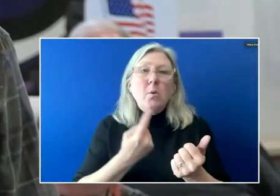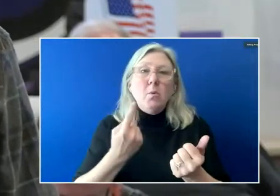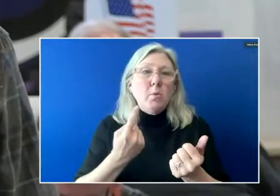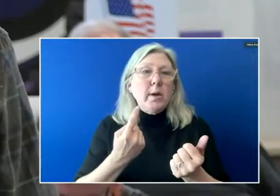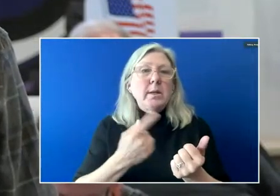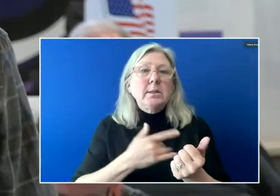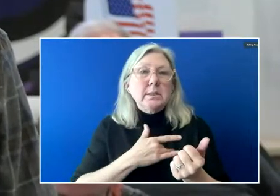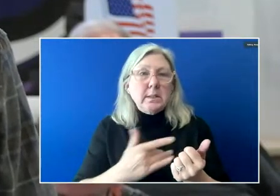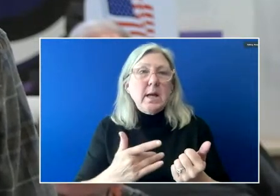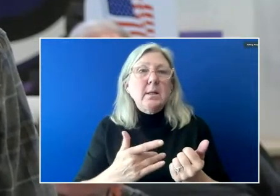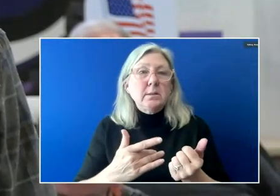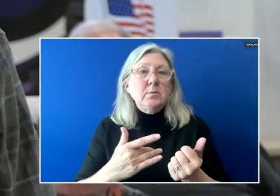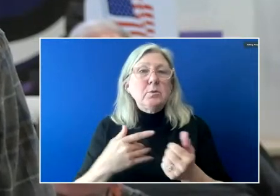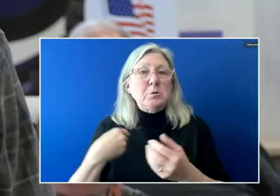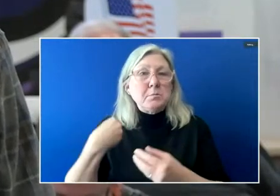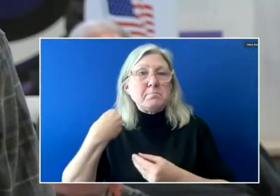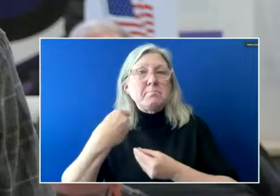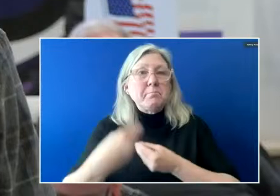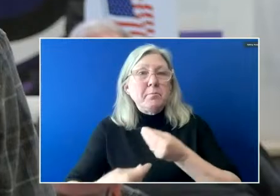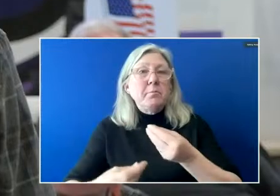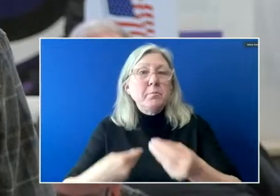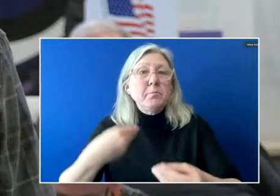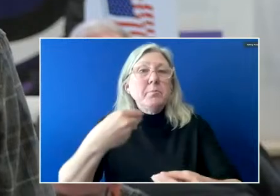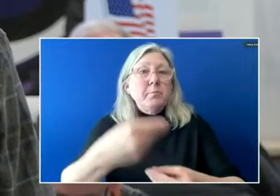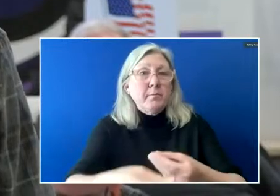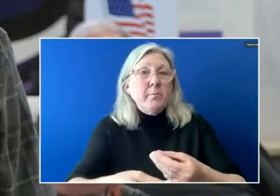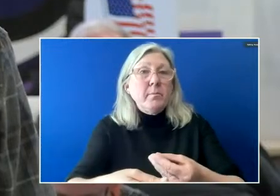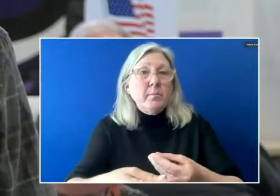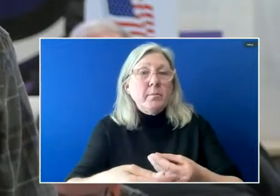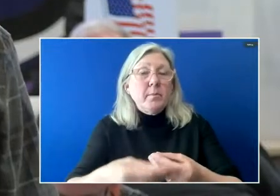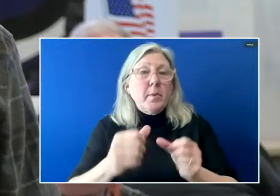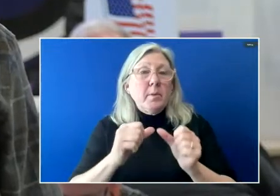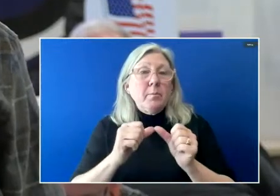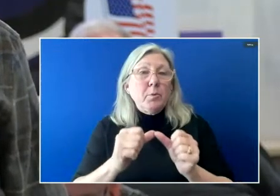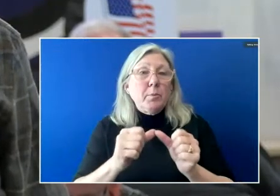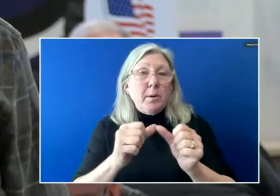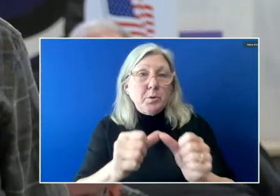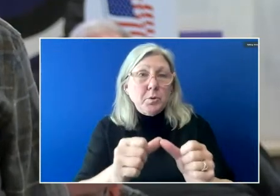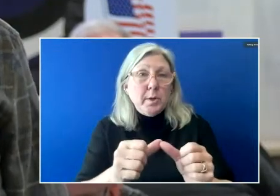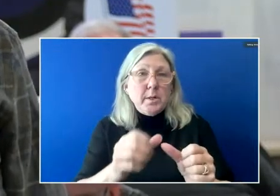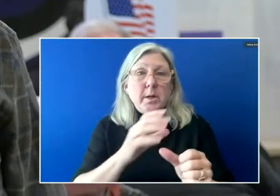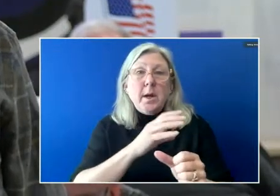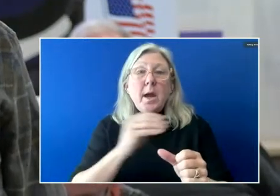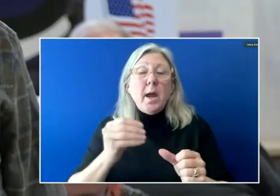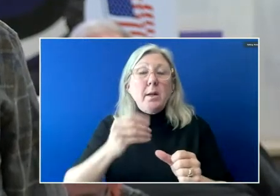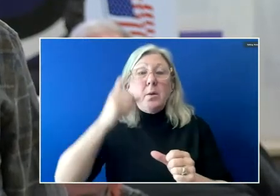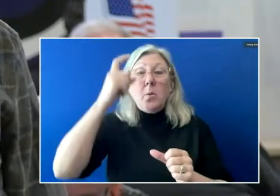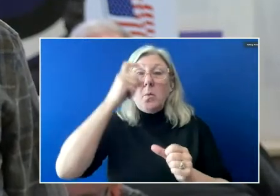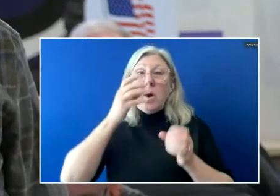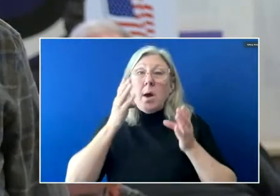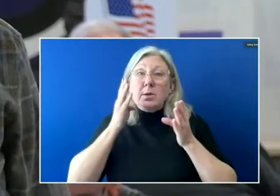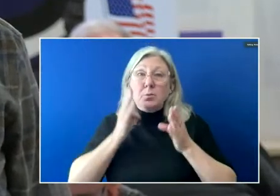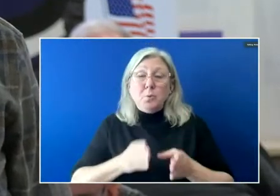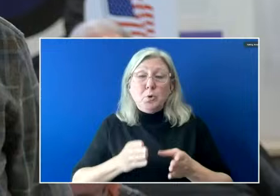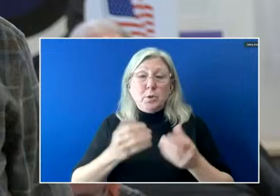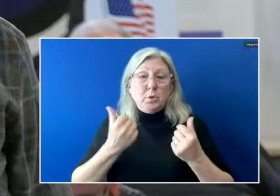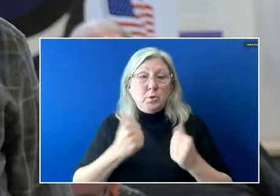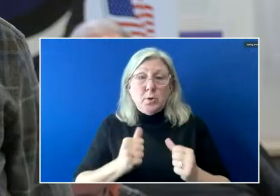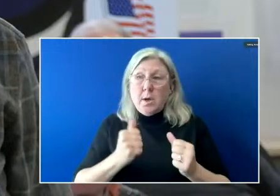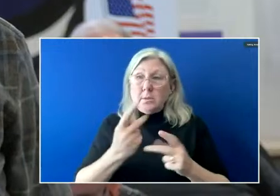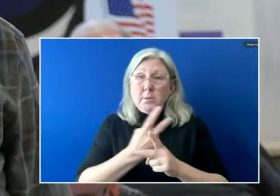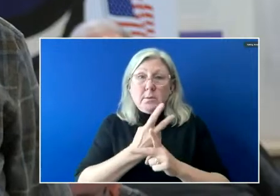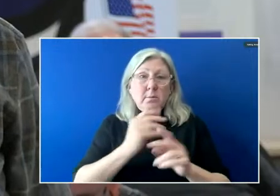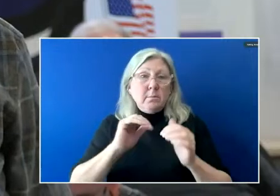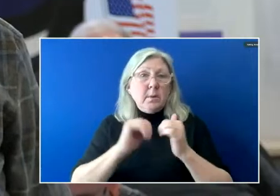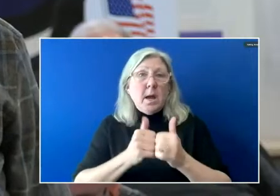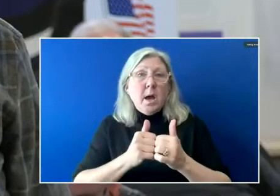being perpetuated um and and the wise person tries to find ways to